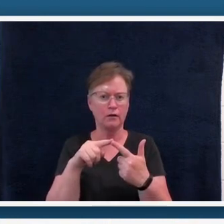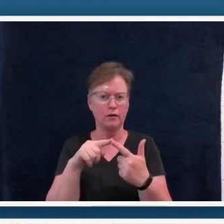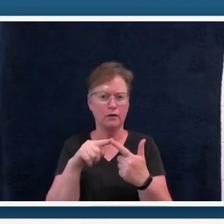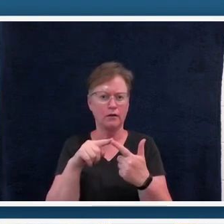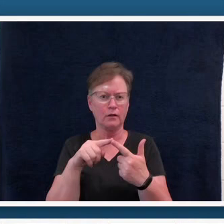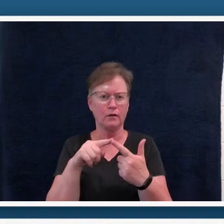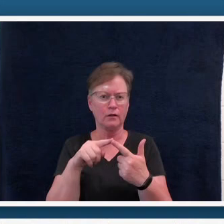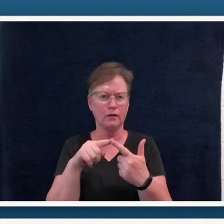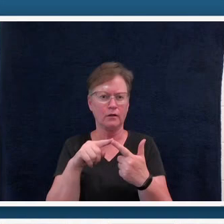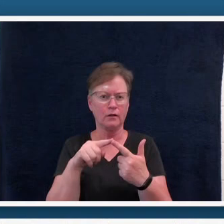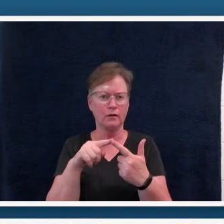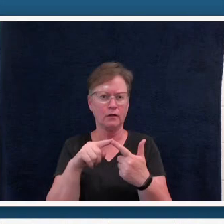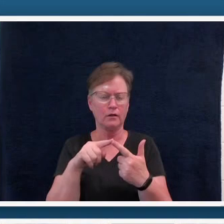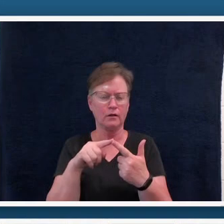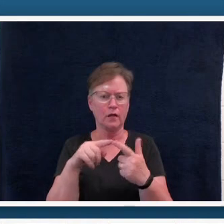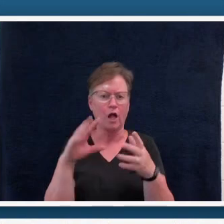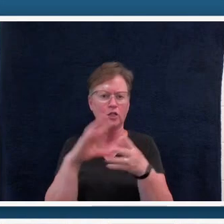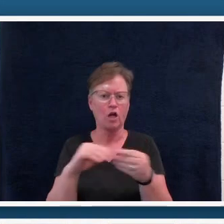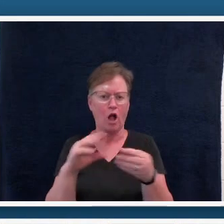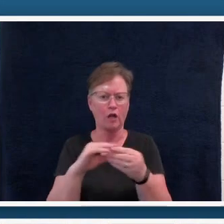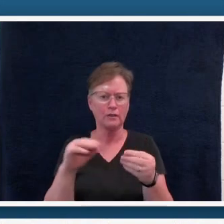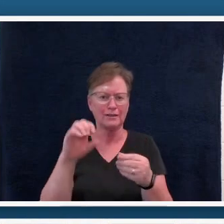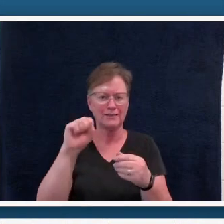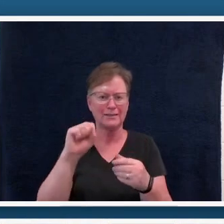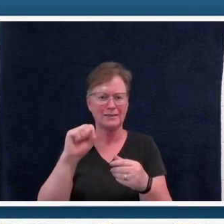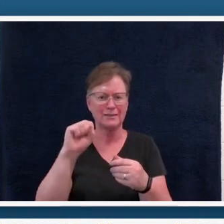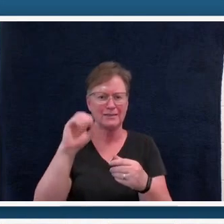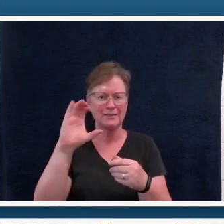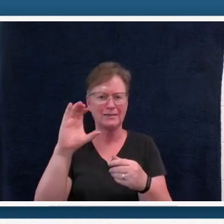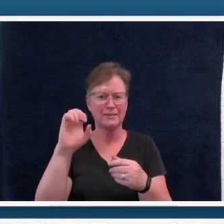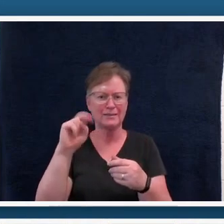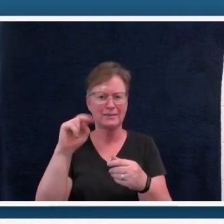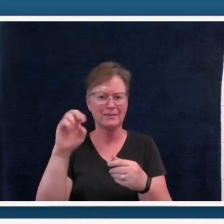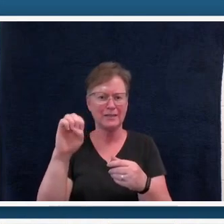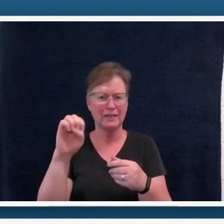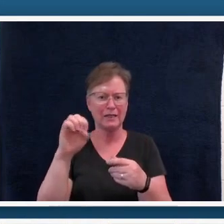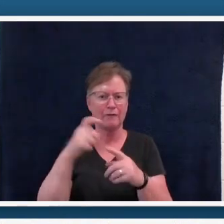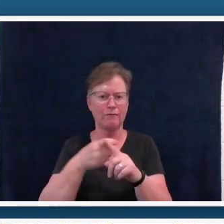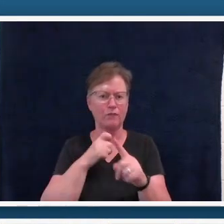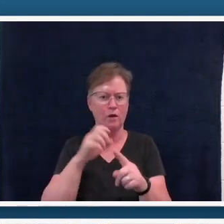this one's called Cotton Scene from Hartselle, Alabama.